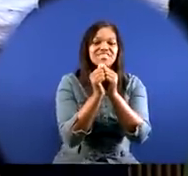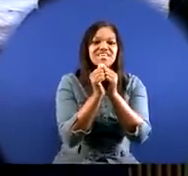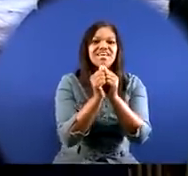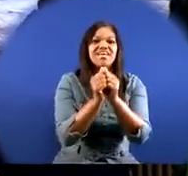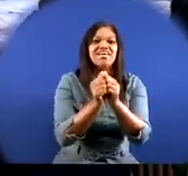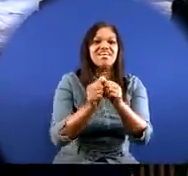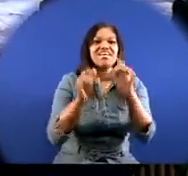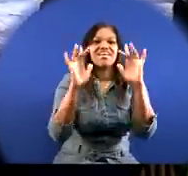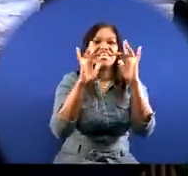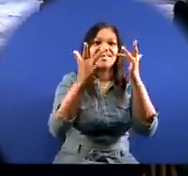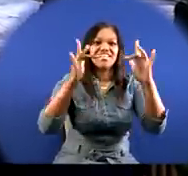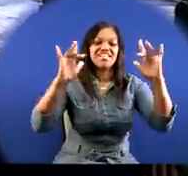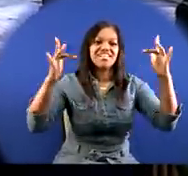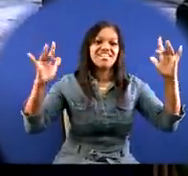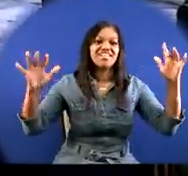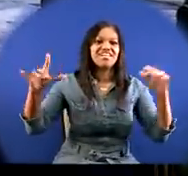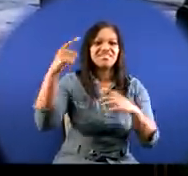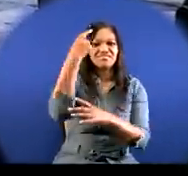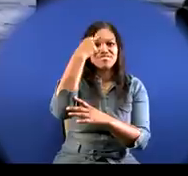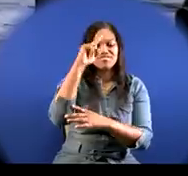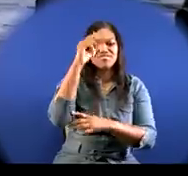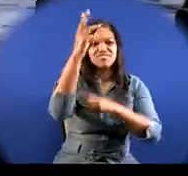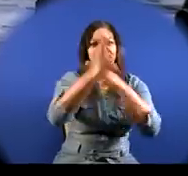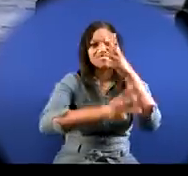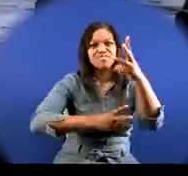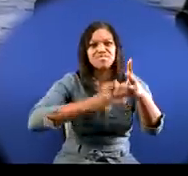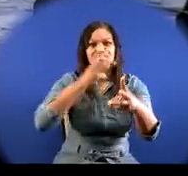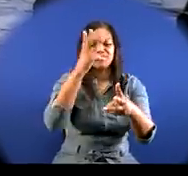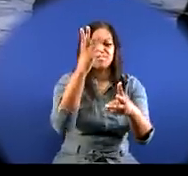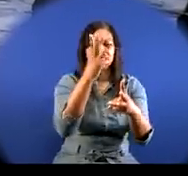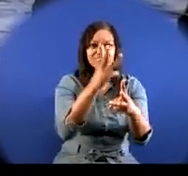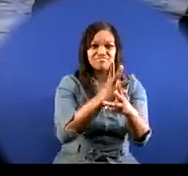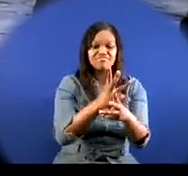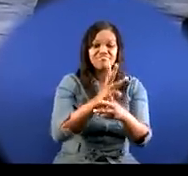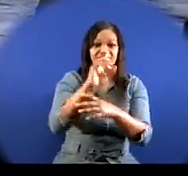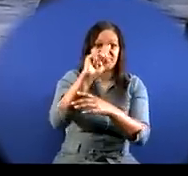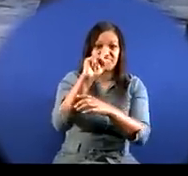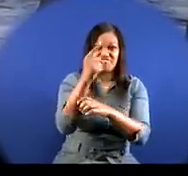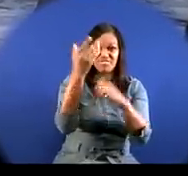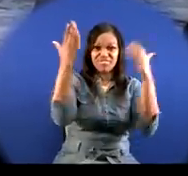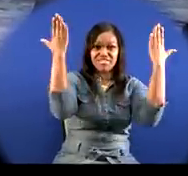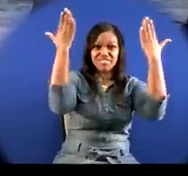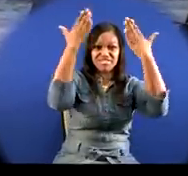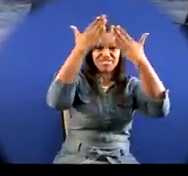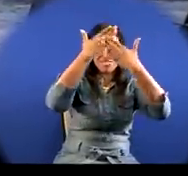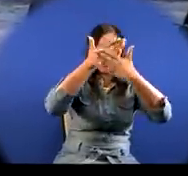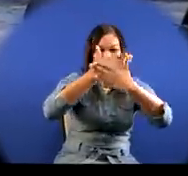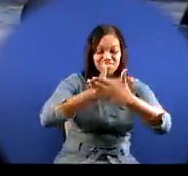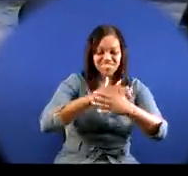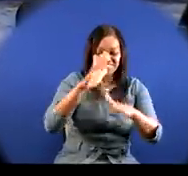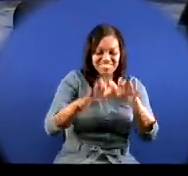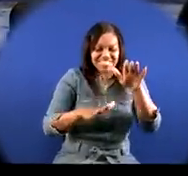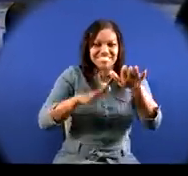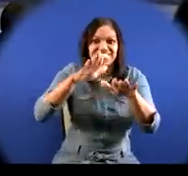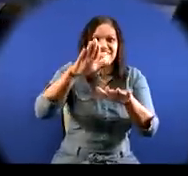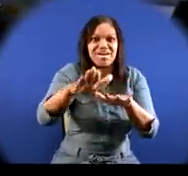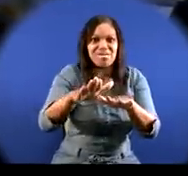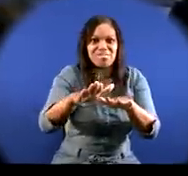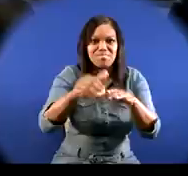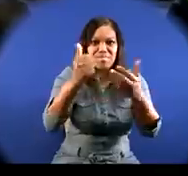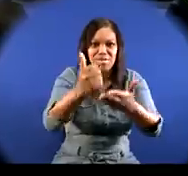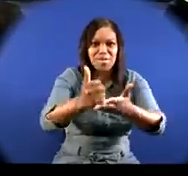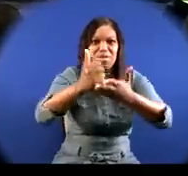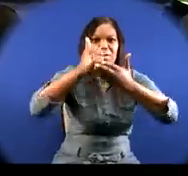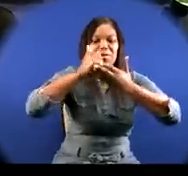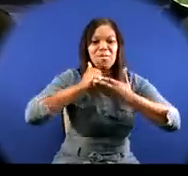world. Light of the world. You step down. You step down into darkness. Say, open my